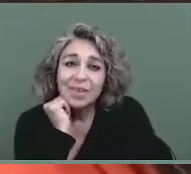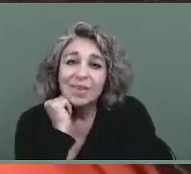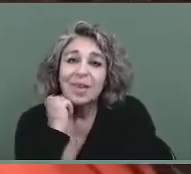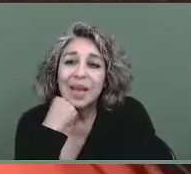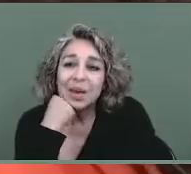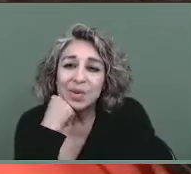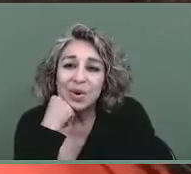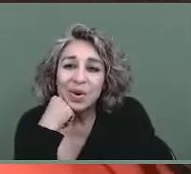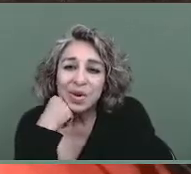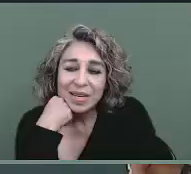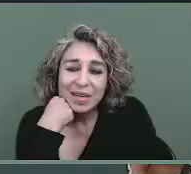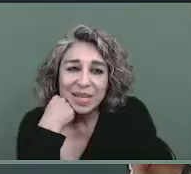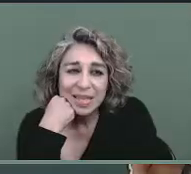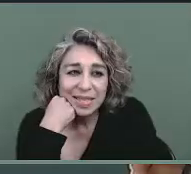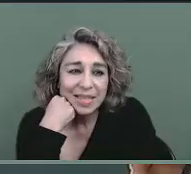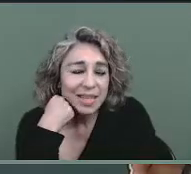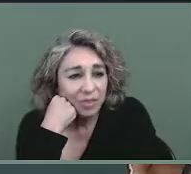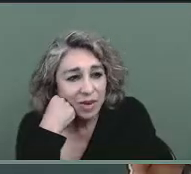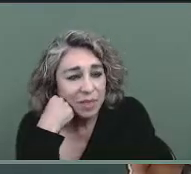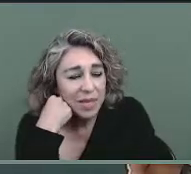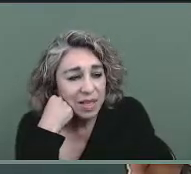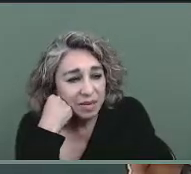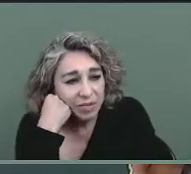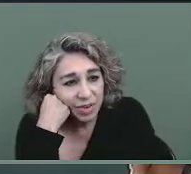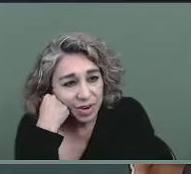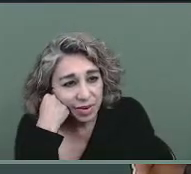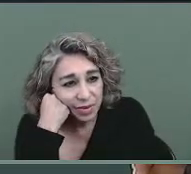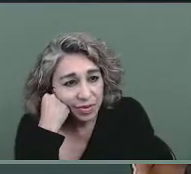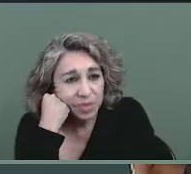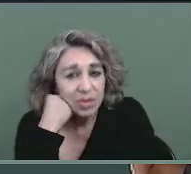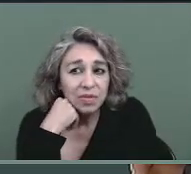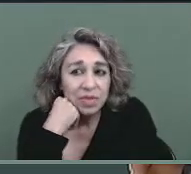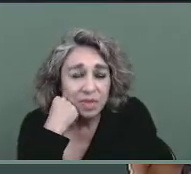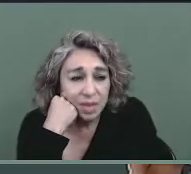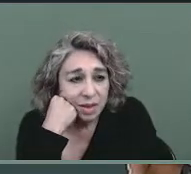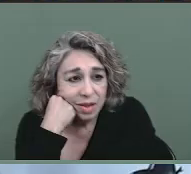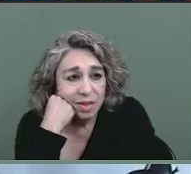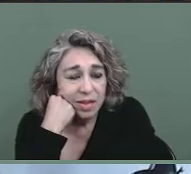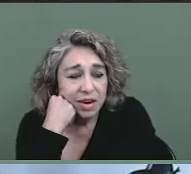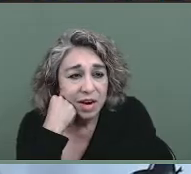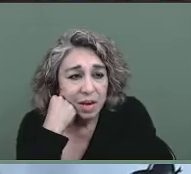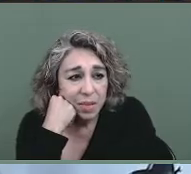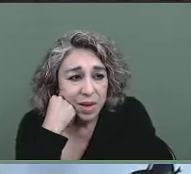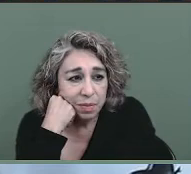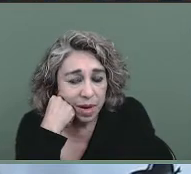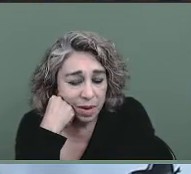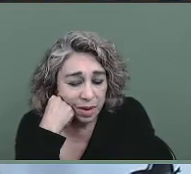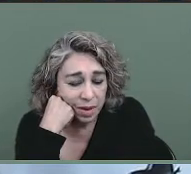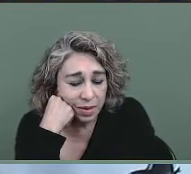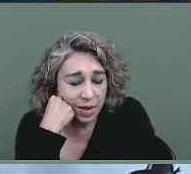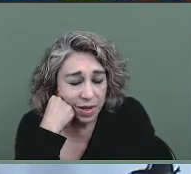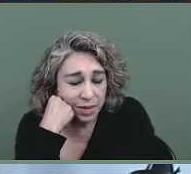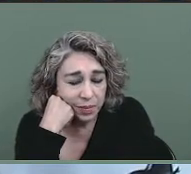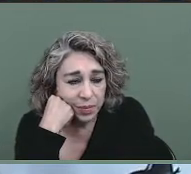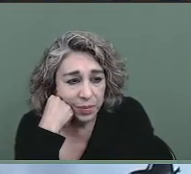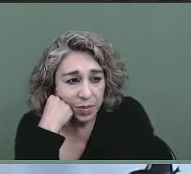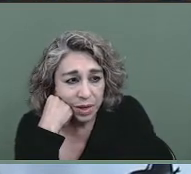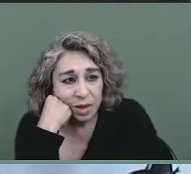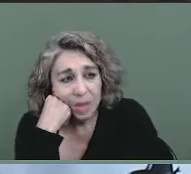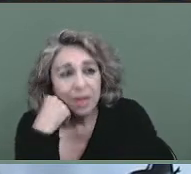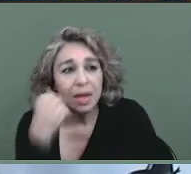and we're going to Destin the 40 million port they're not being a